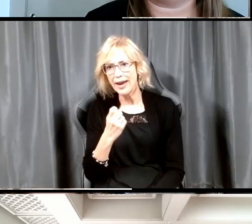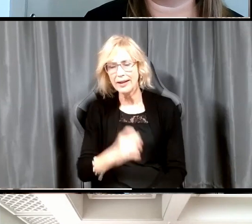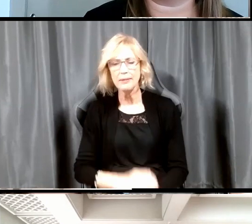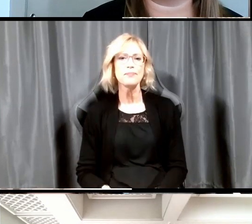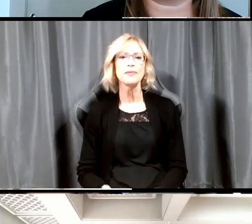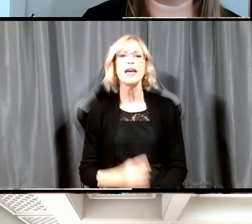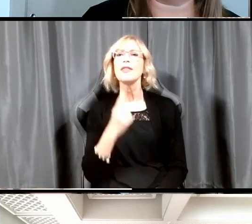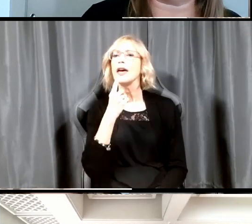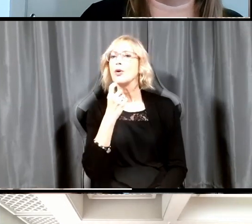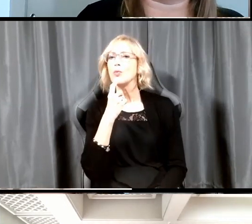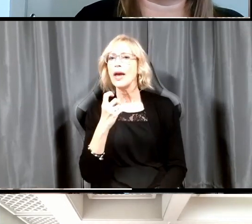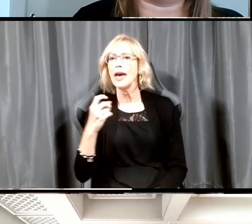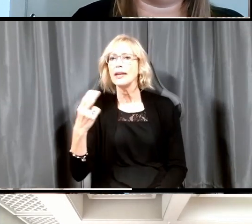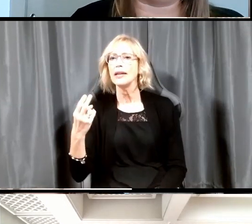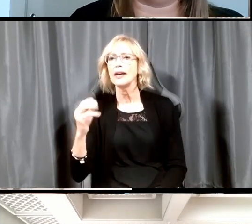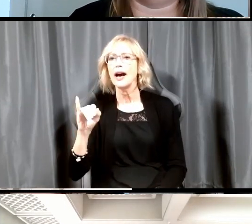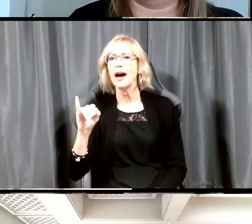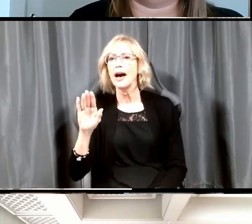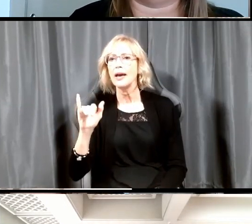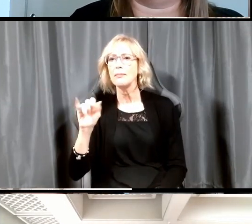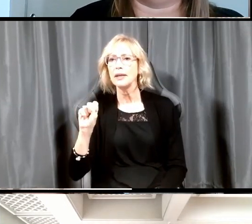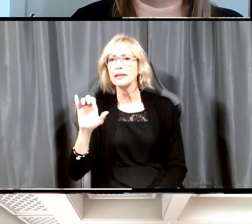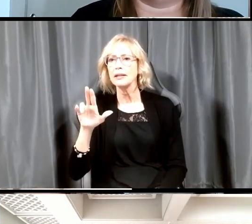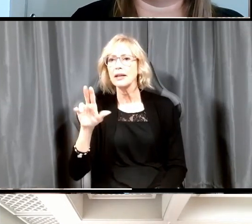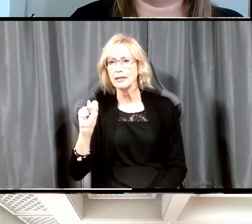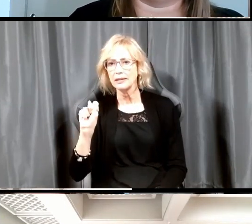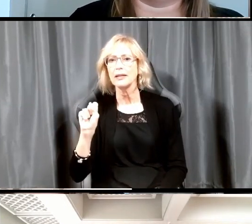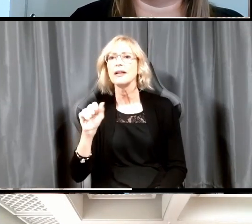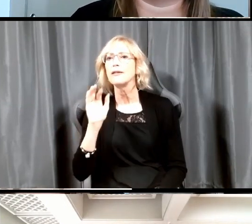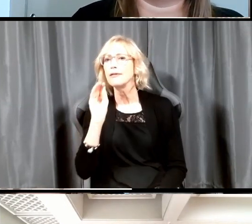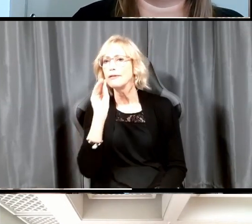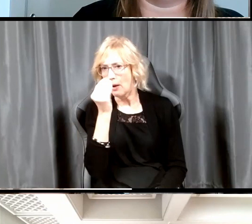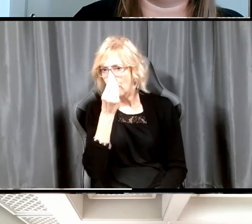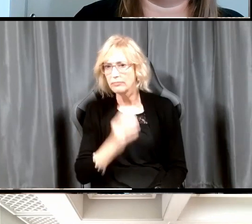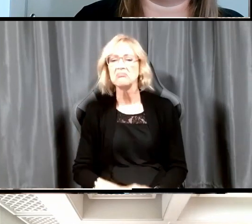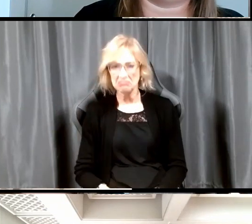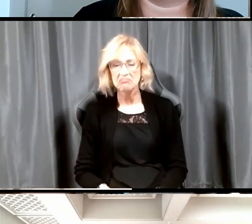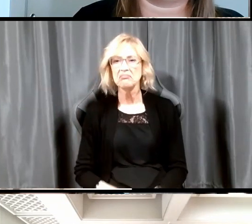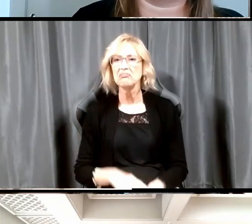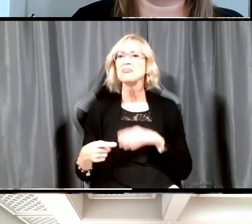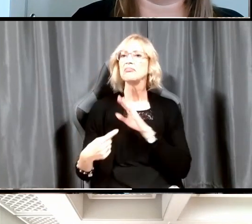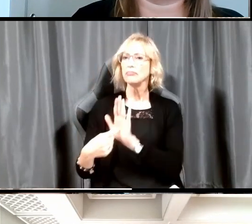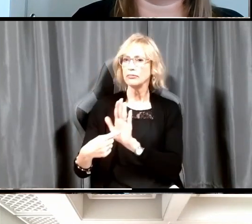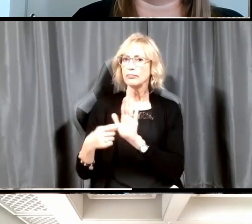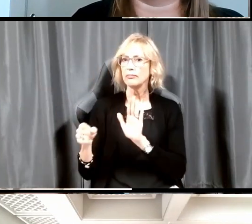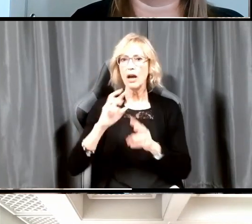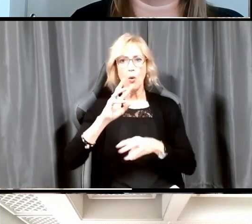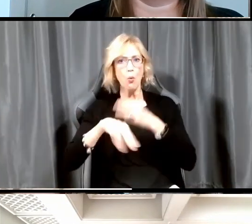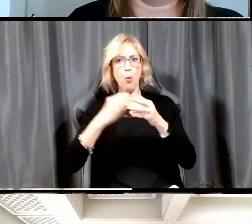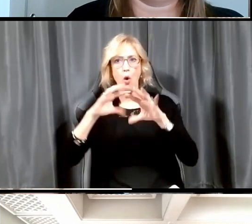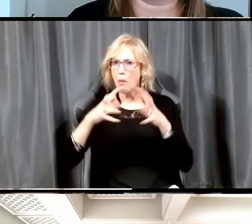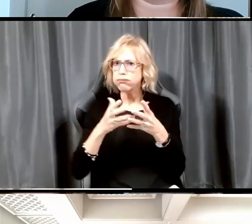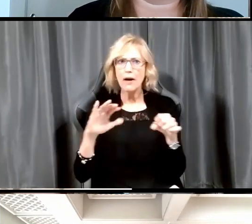red hibiscus on the far right. And again, these are things that, you know, we want to demonstrate that our world is full of